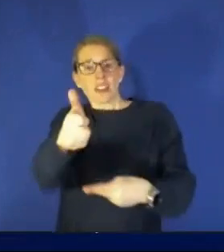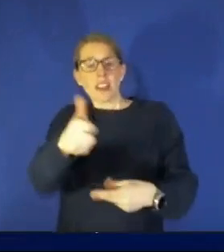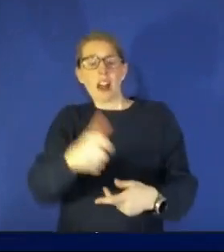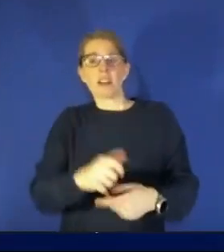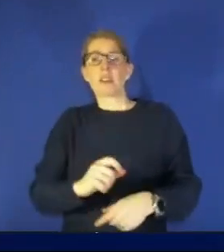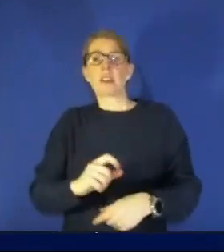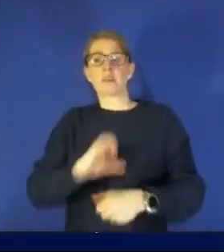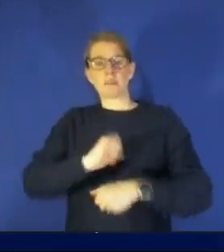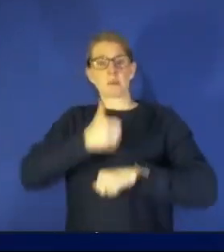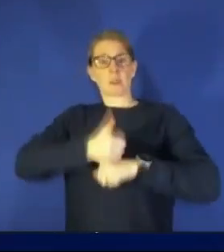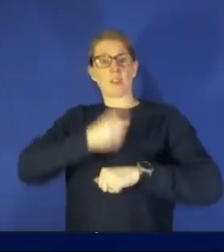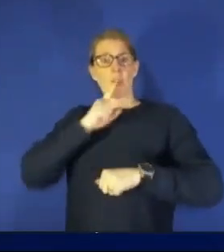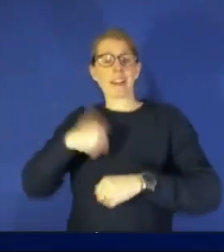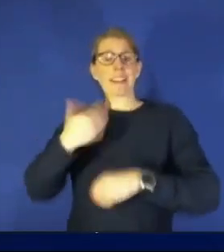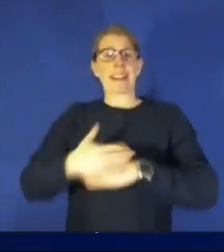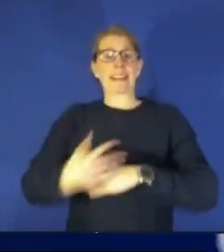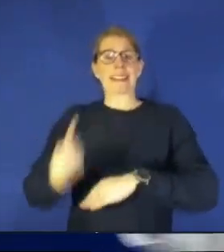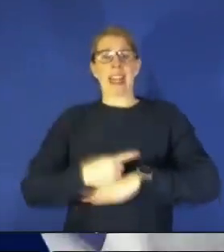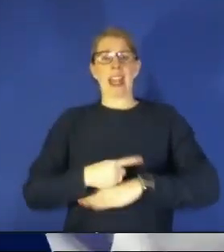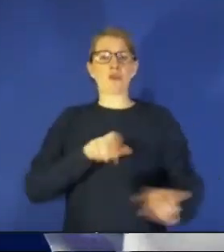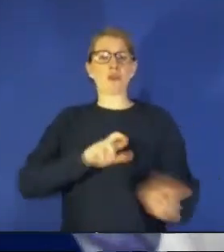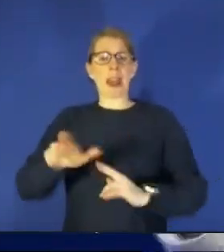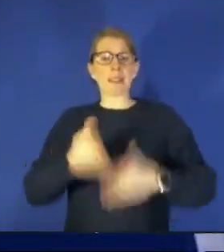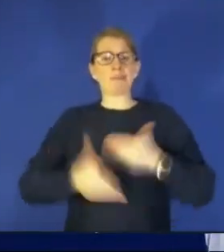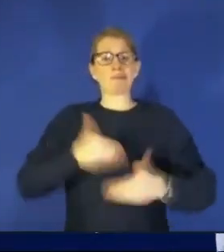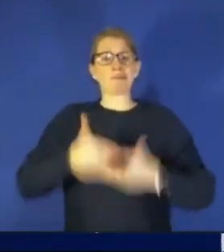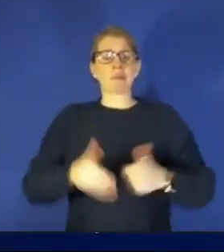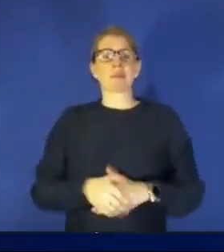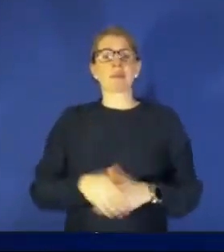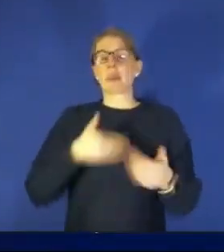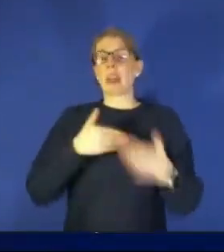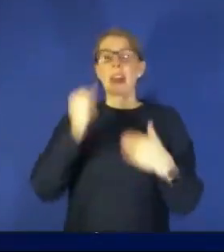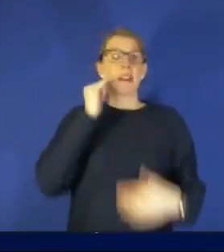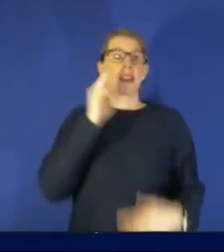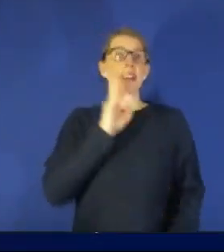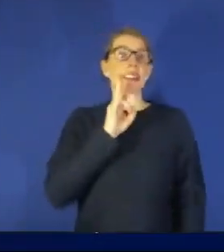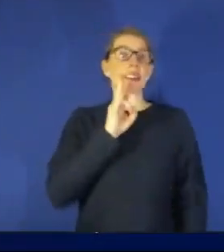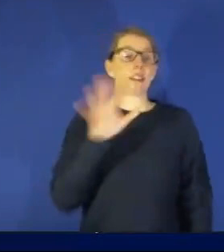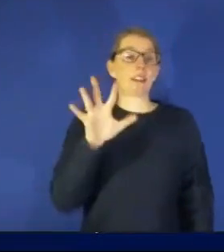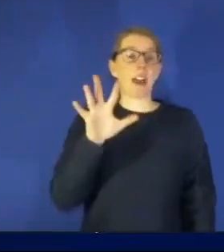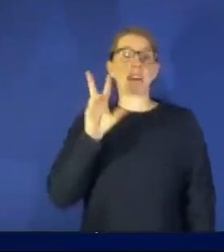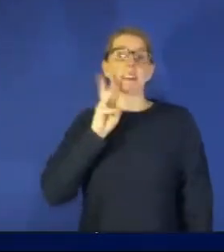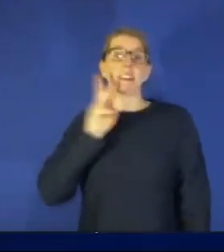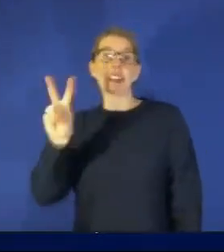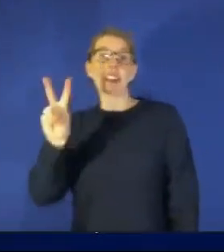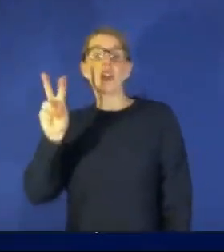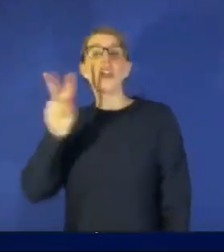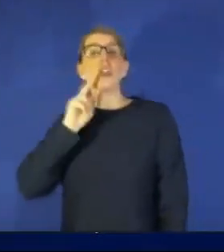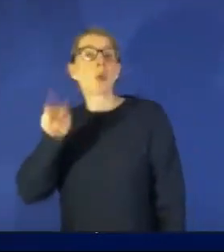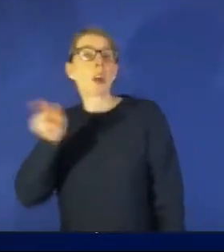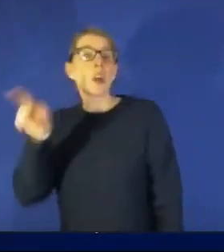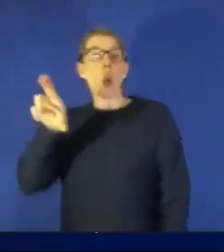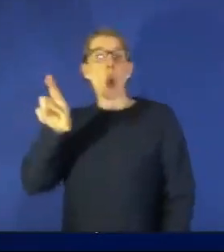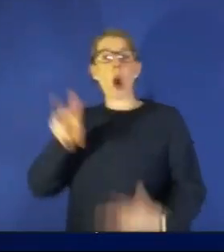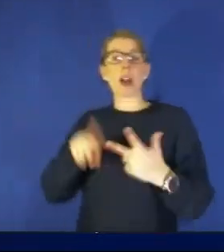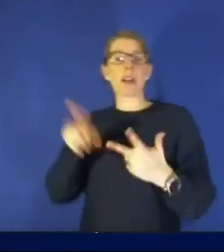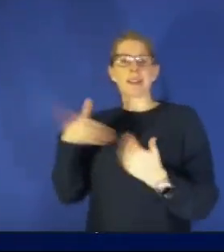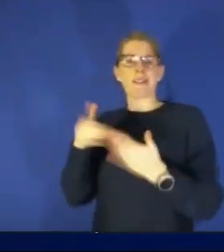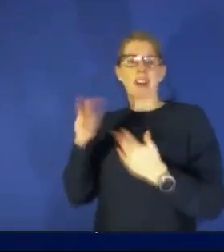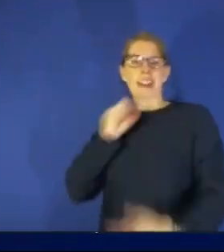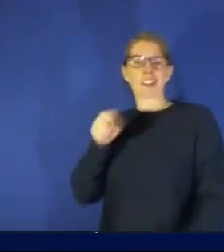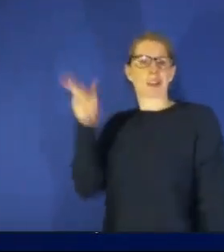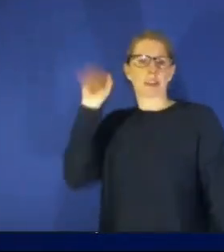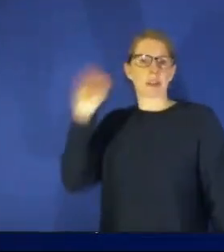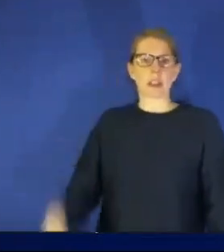next day. And the way you can do that, whether you're 75 or 62 or 22 or however old he is. It's 20.